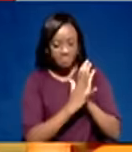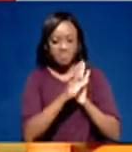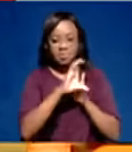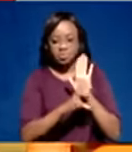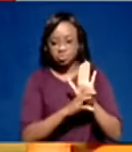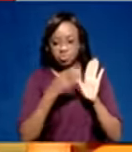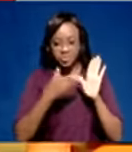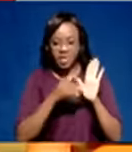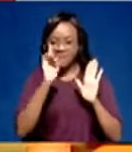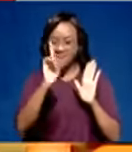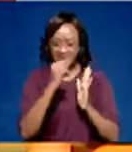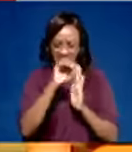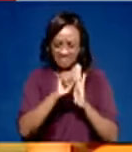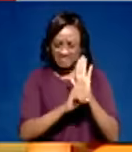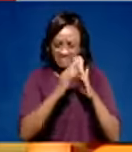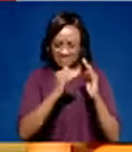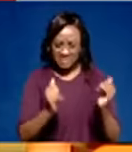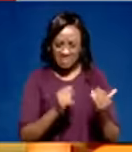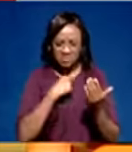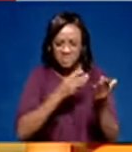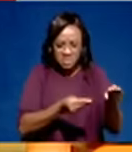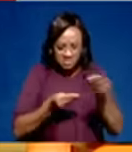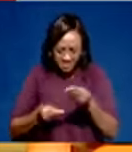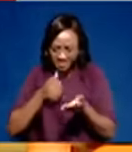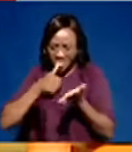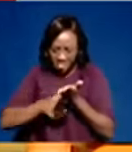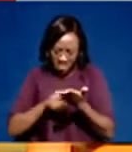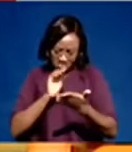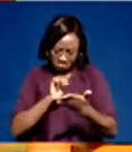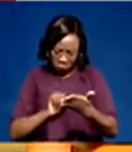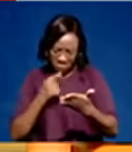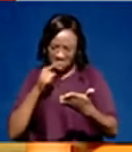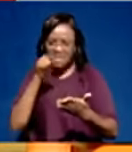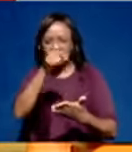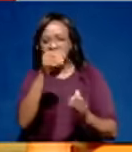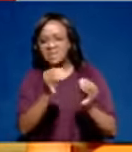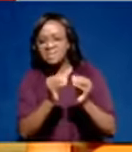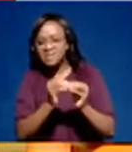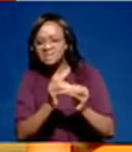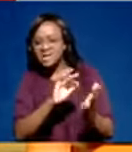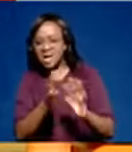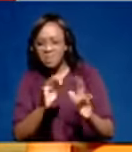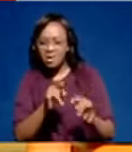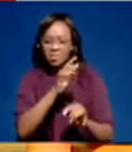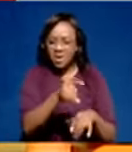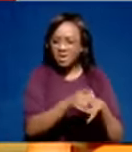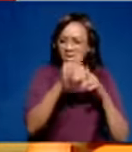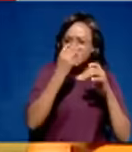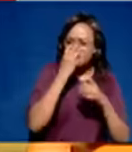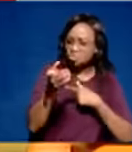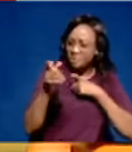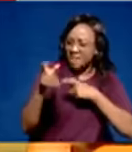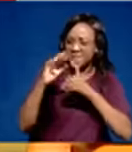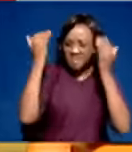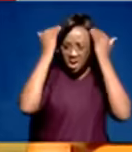a statement from State House gave no indication as to whether the specifics of the relentless attacks on the judiciary by President William